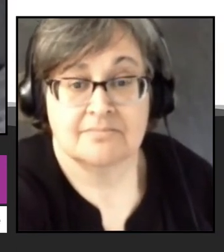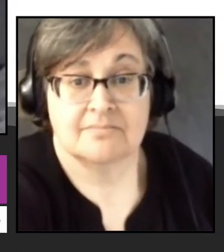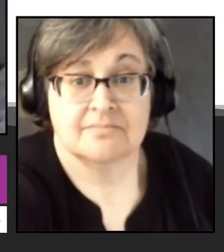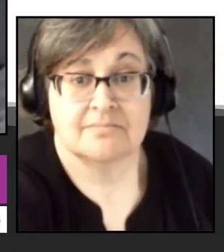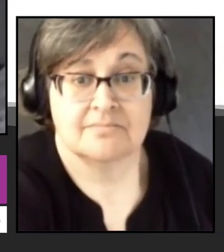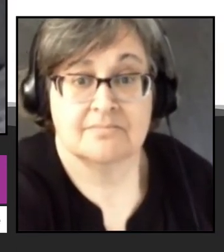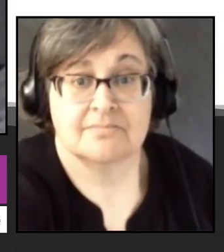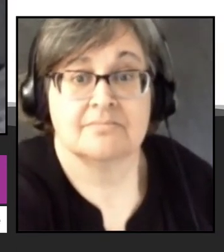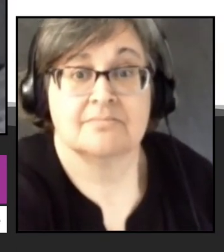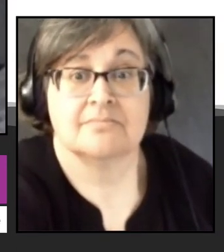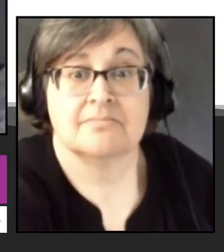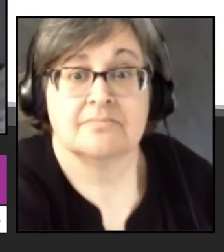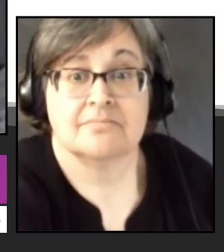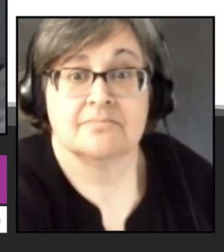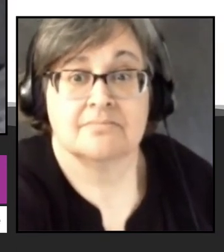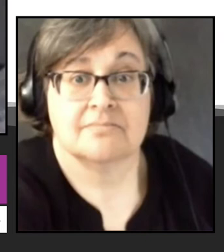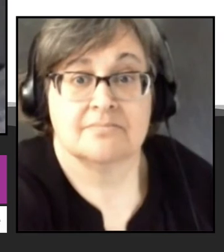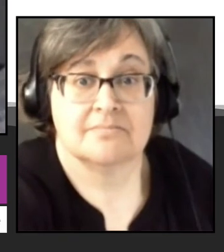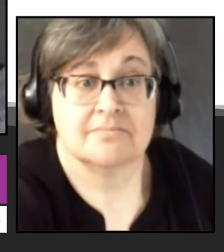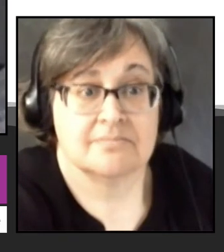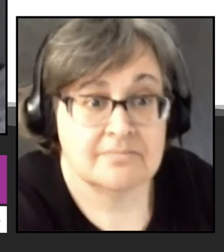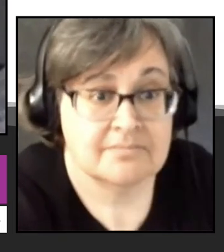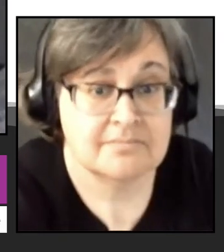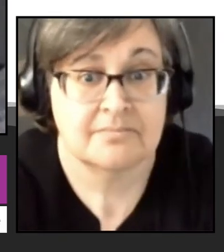a black woman.